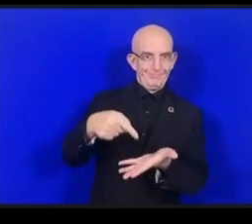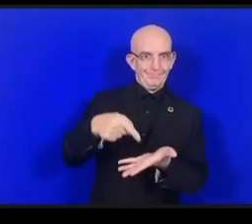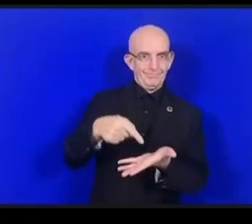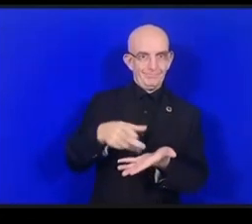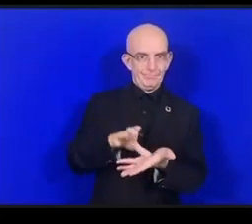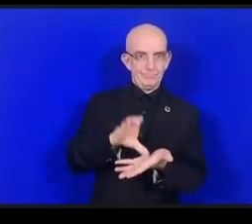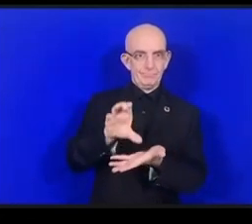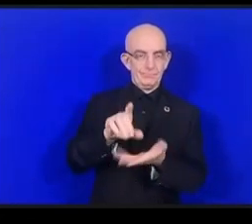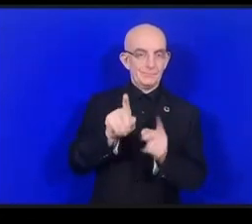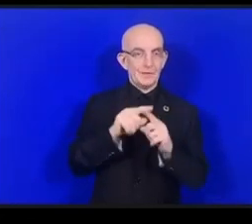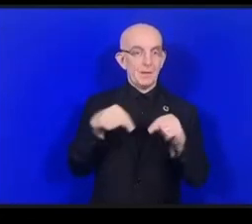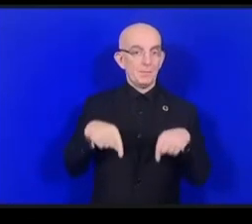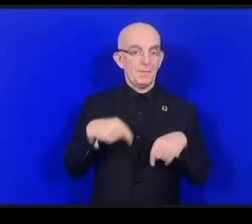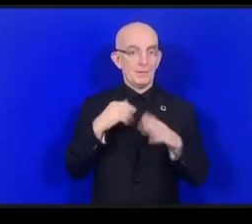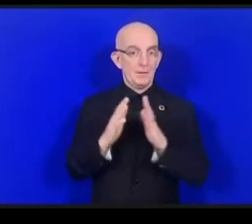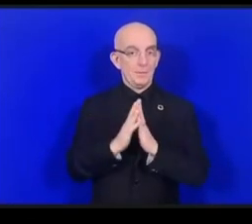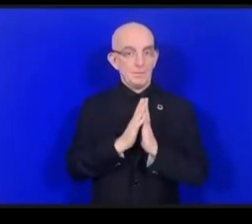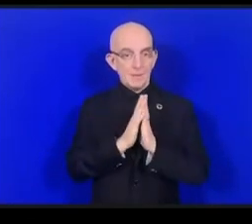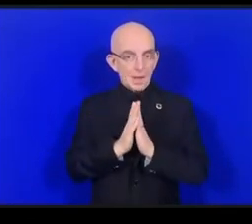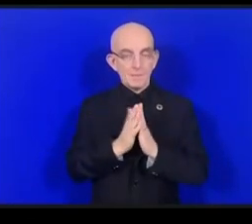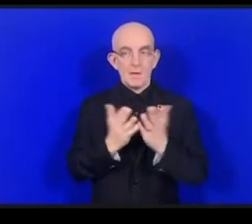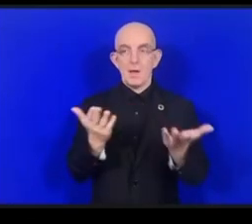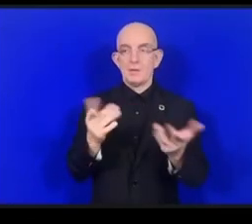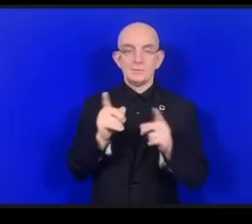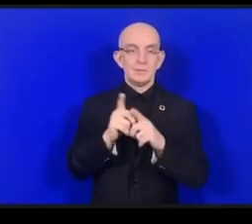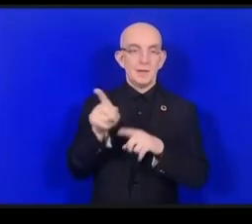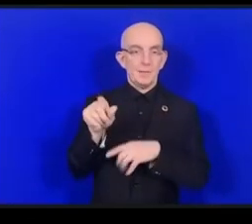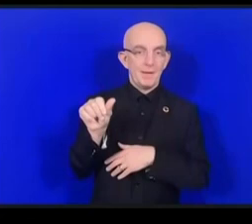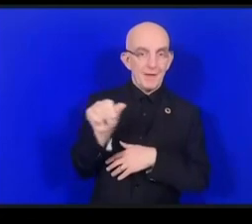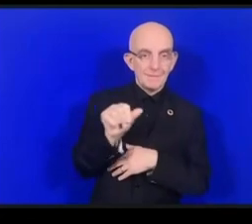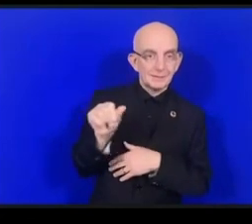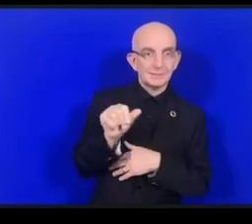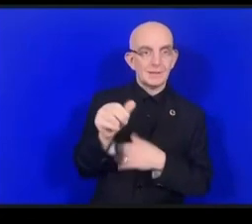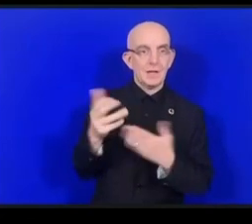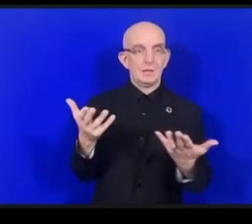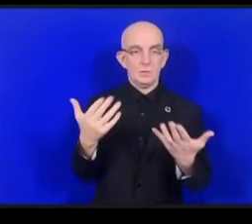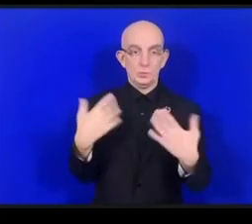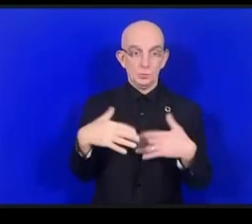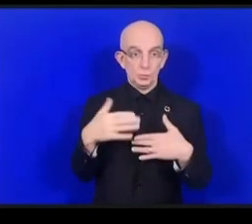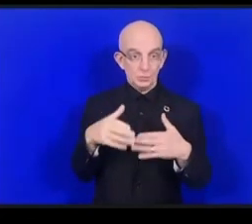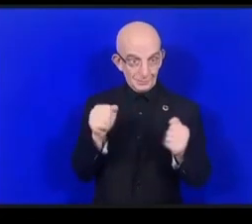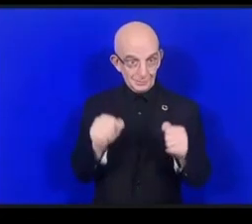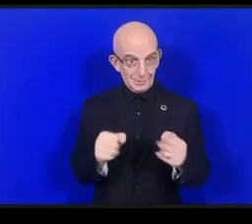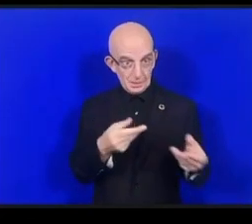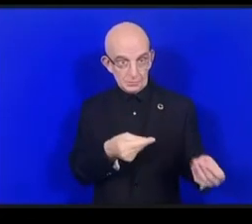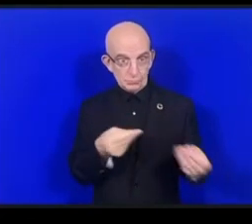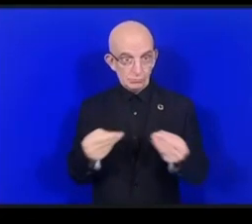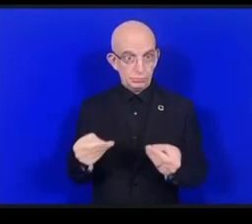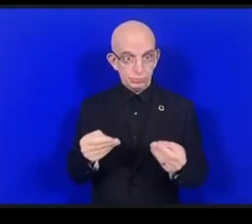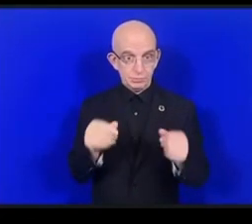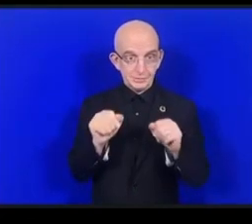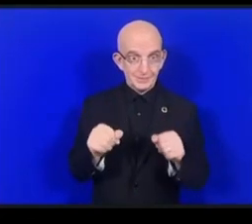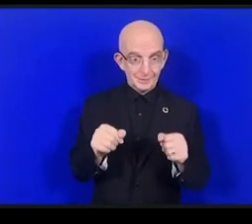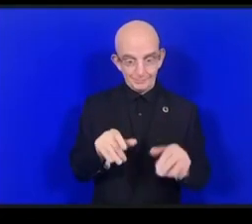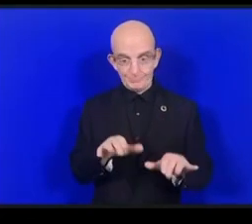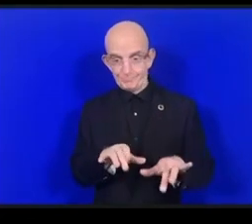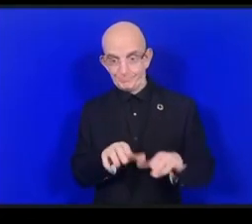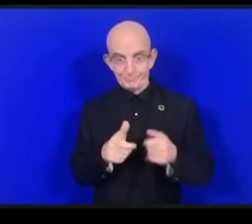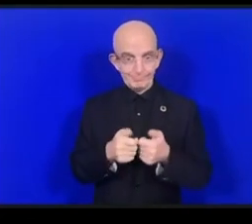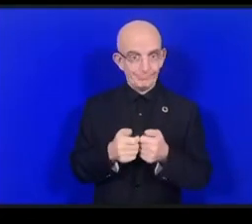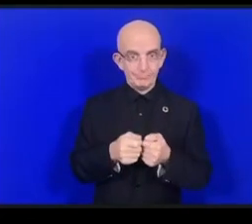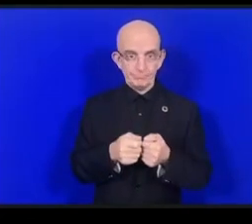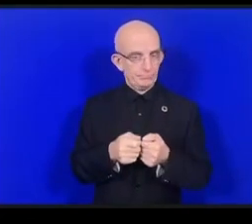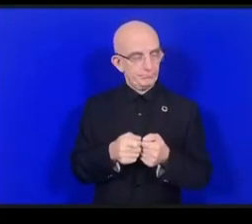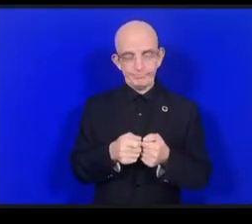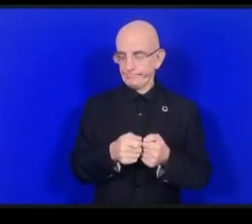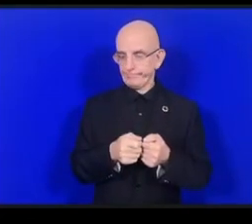are also very difficult to get access to the internet. The internet is getting more and more expensive, and